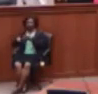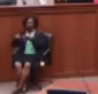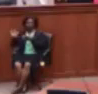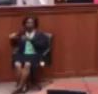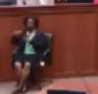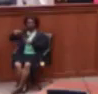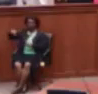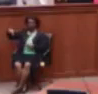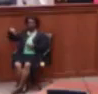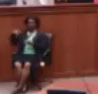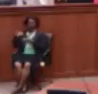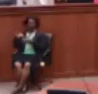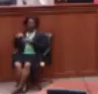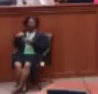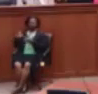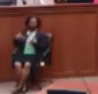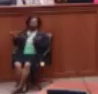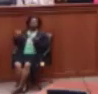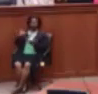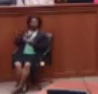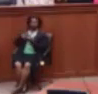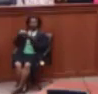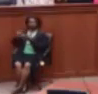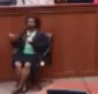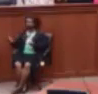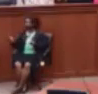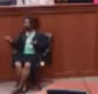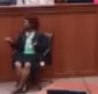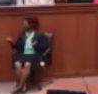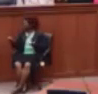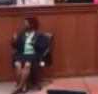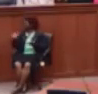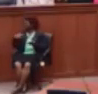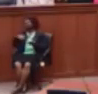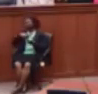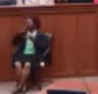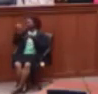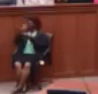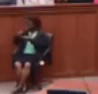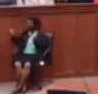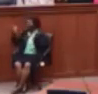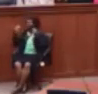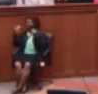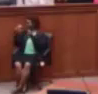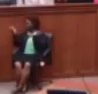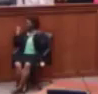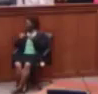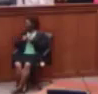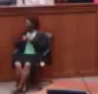the achievements of the industry-based credentials that are earned by students across school systems and highlight those.